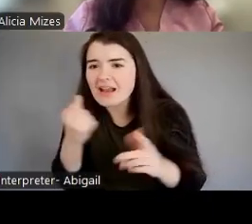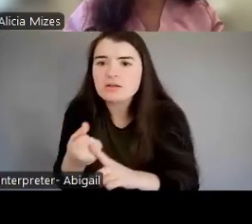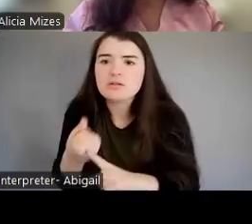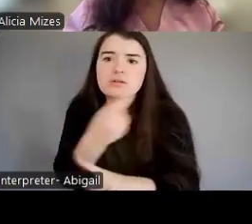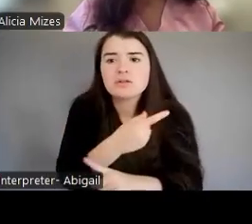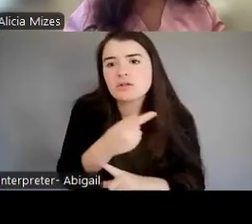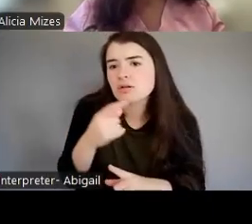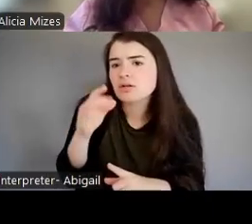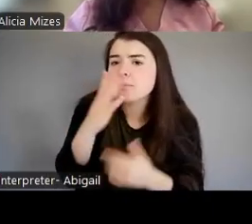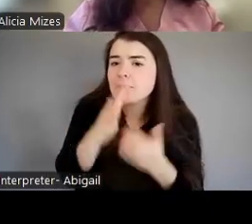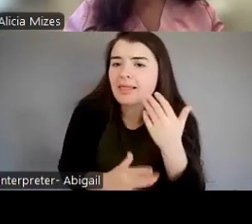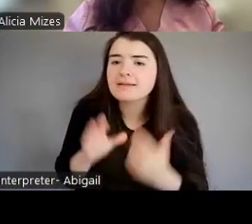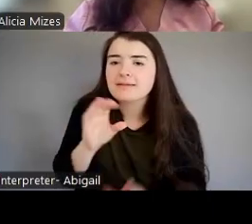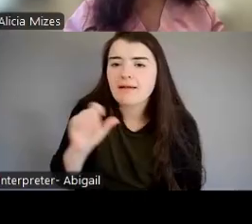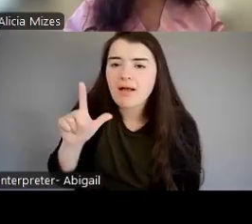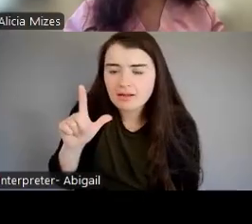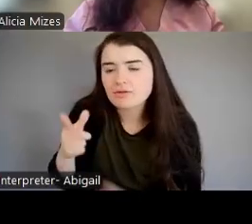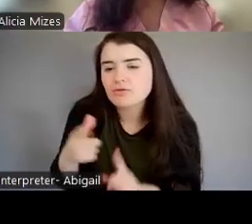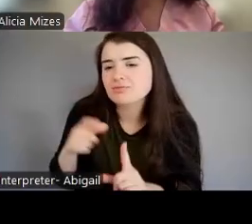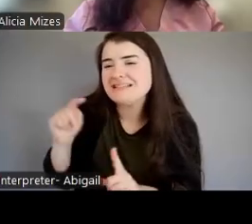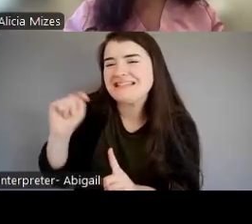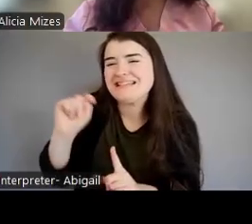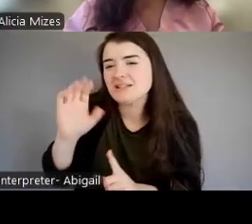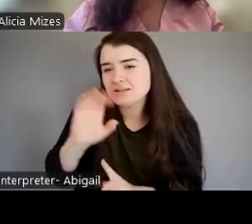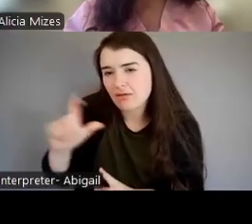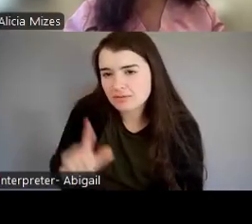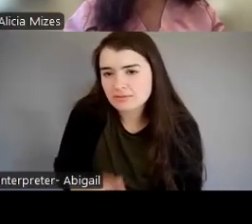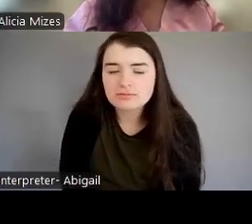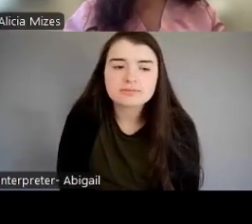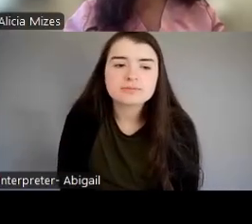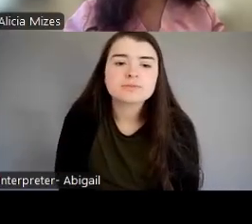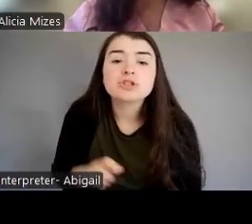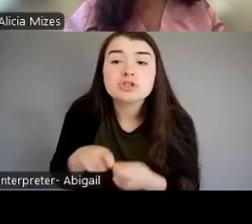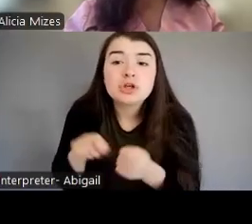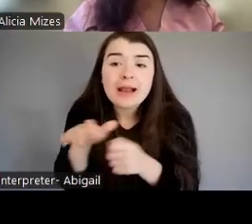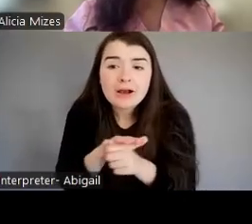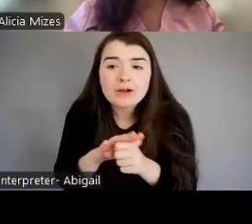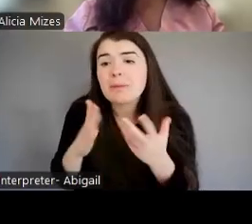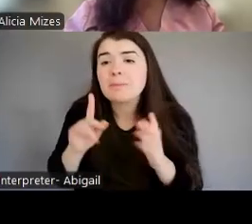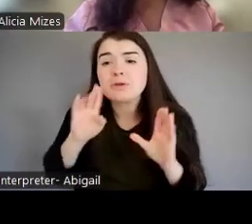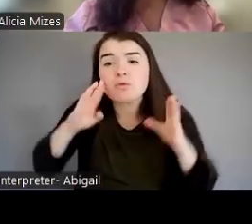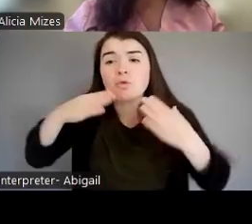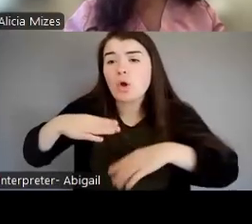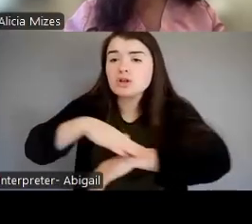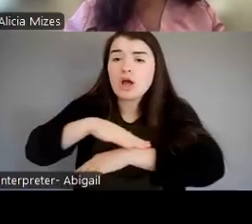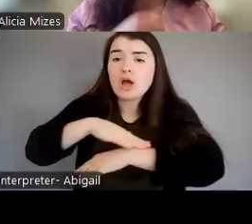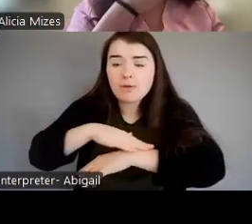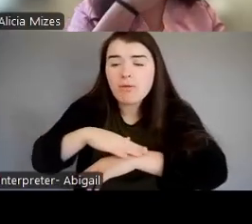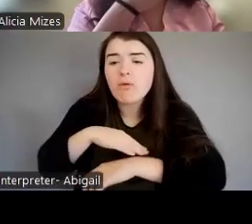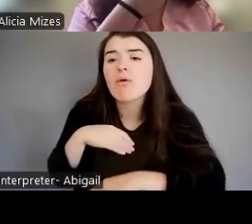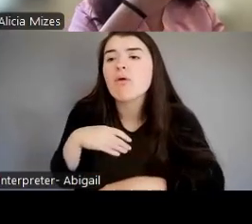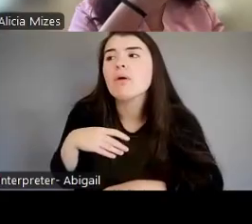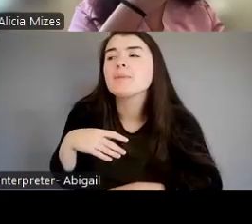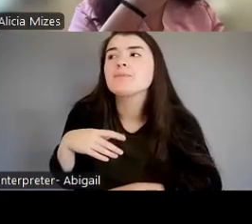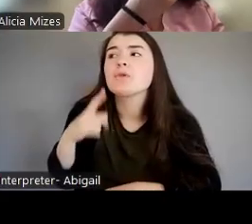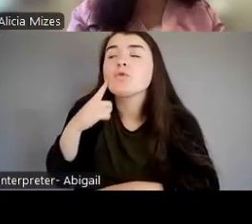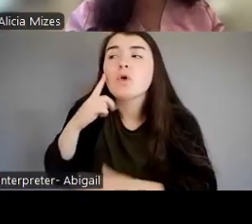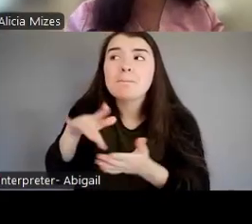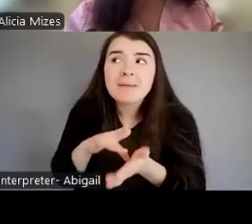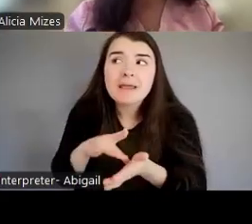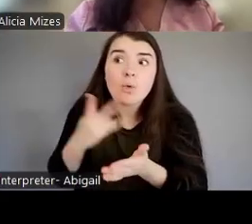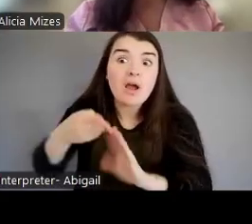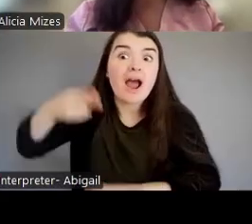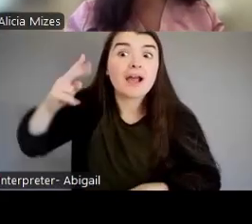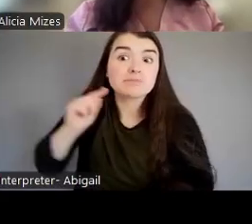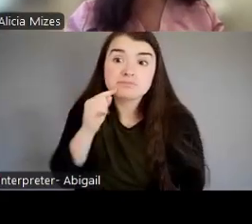blood? For limited areas of the body, we may just do topical treatment alone with mid or high potency topical